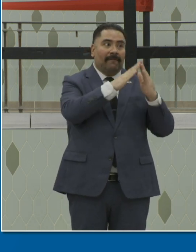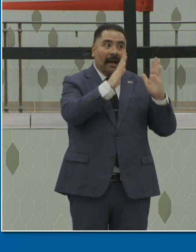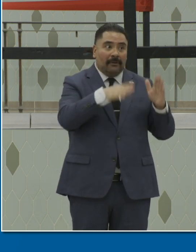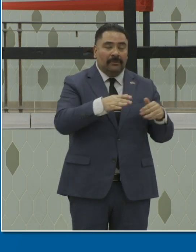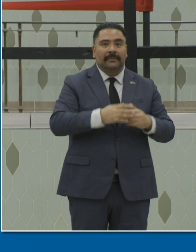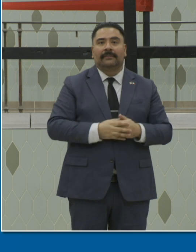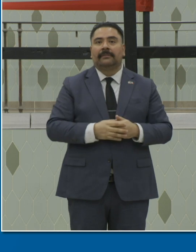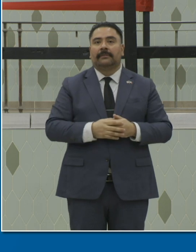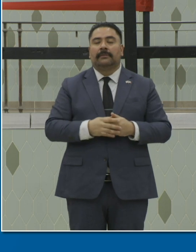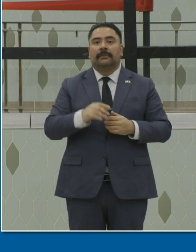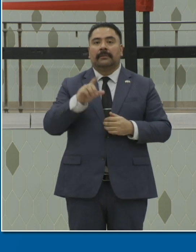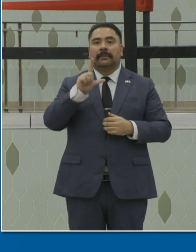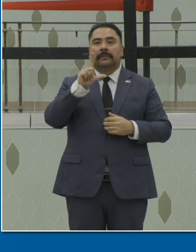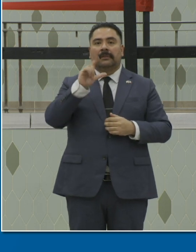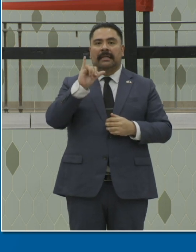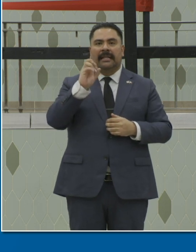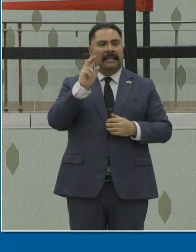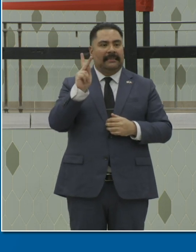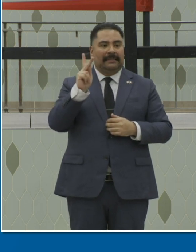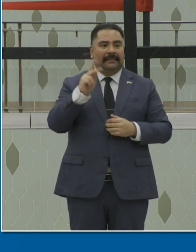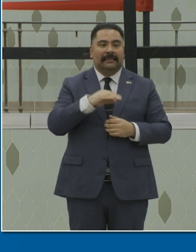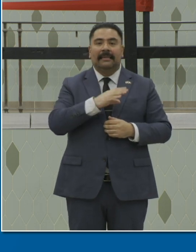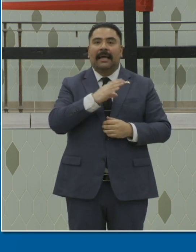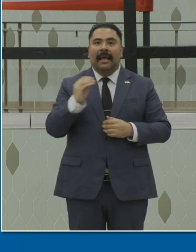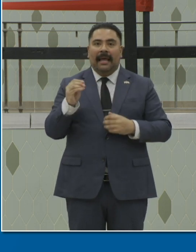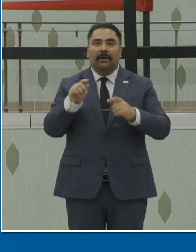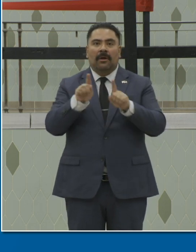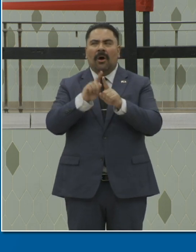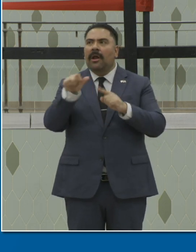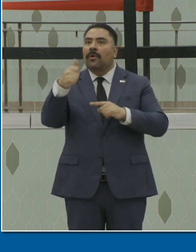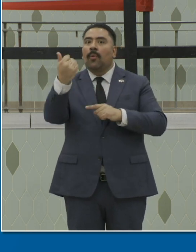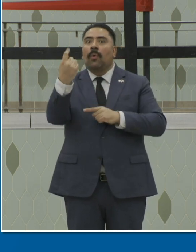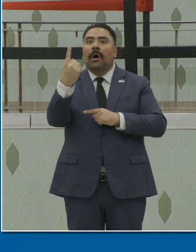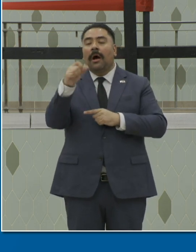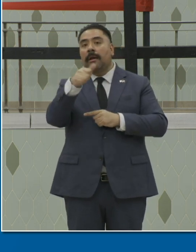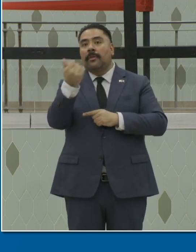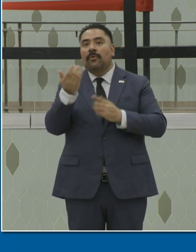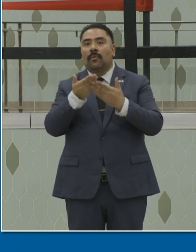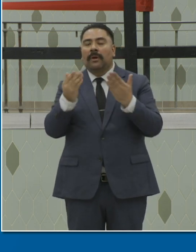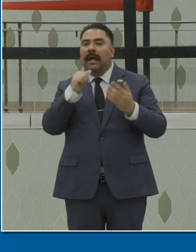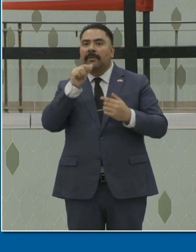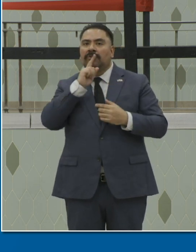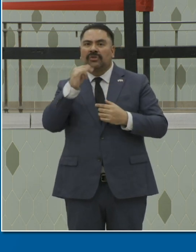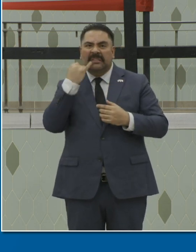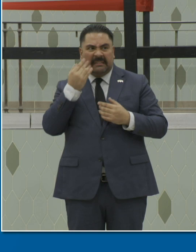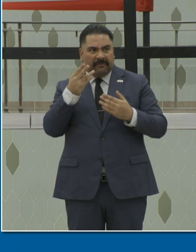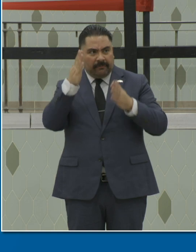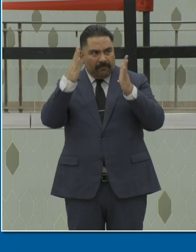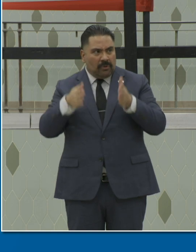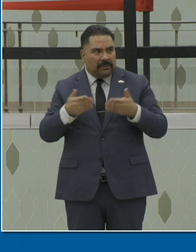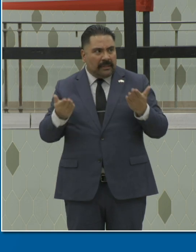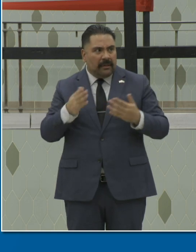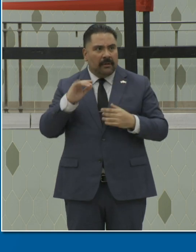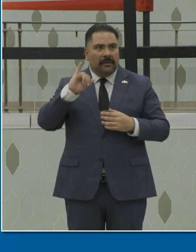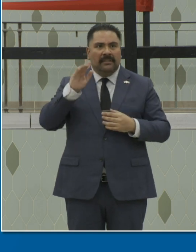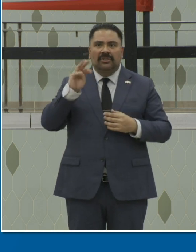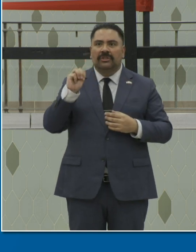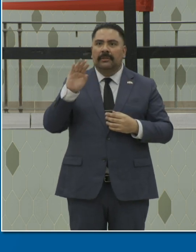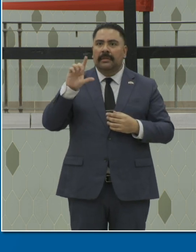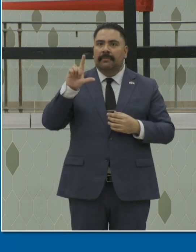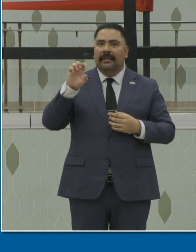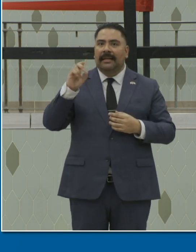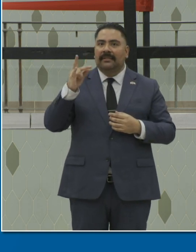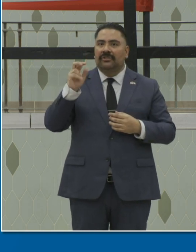Housing, LISC, and another one that I'm not sure if he's here or not, Jim